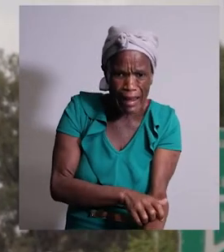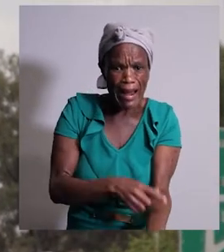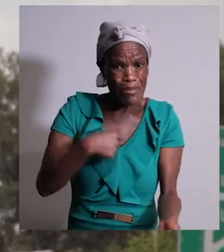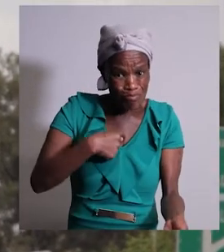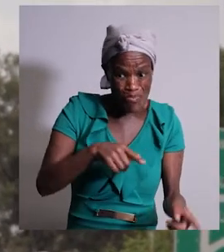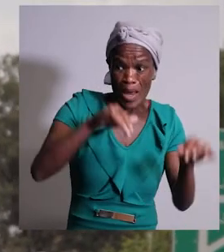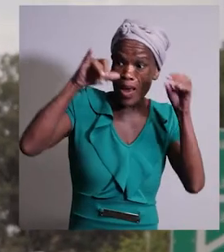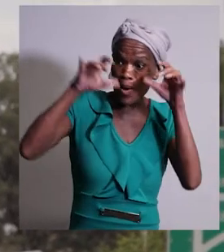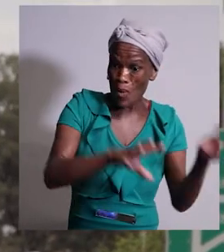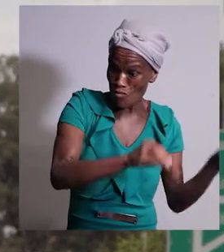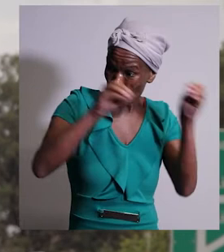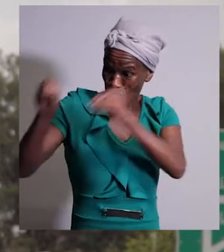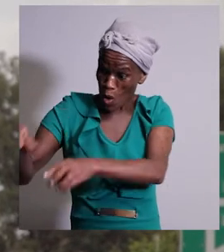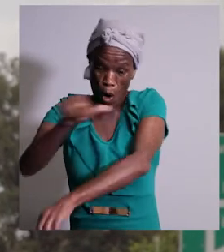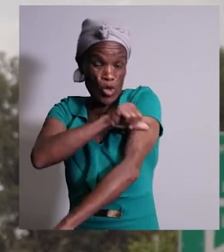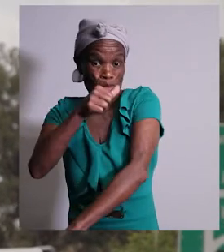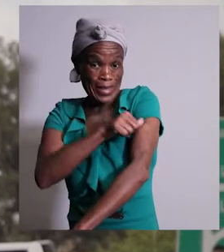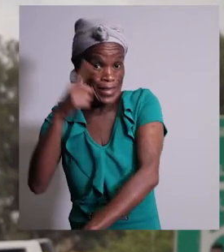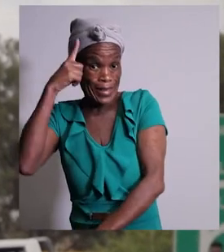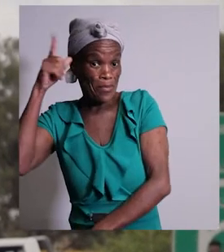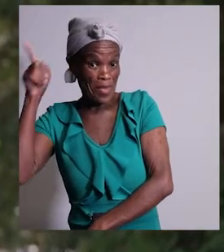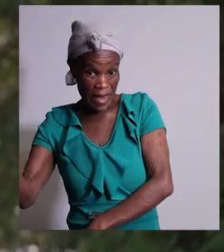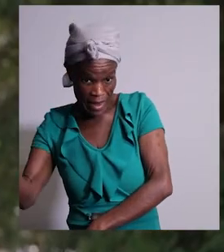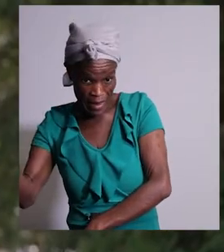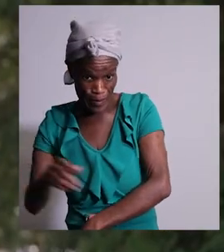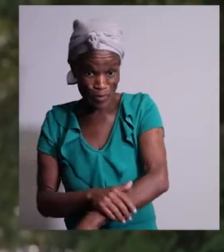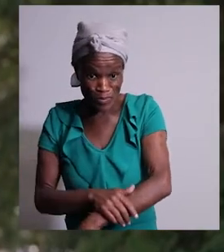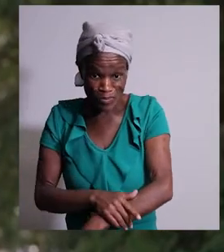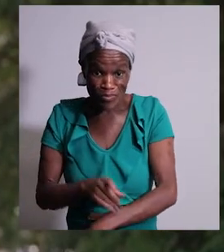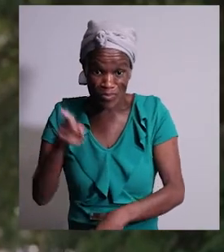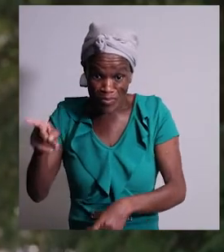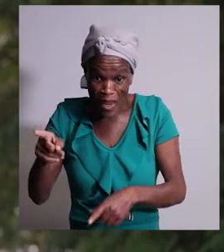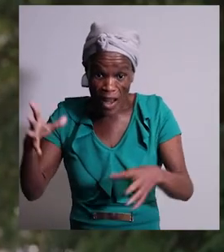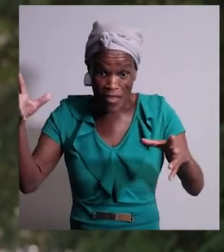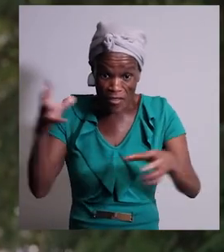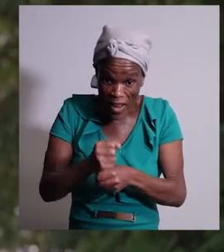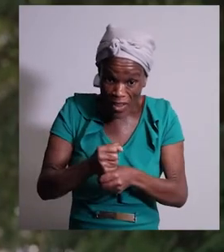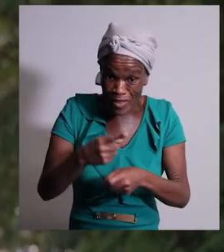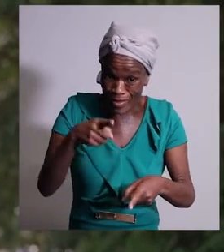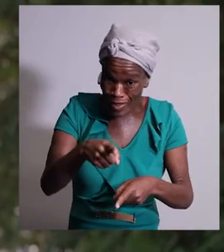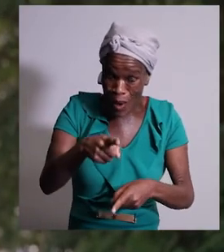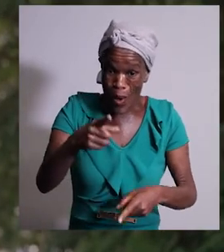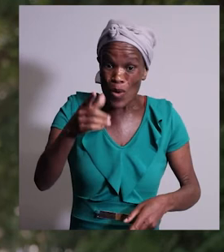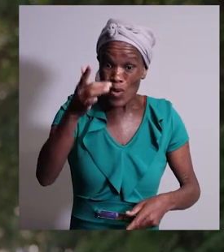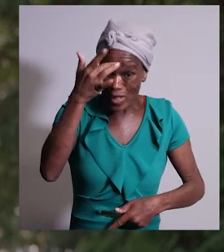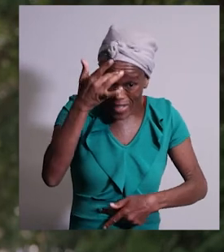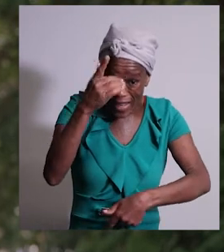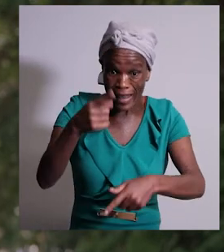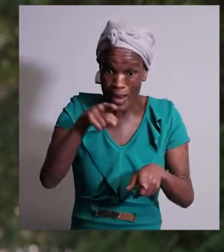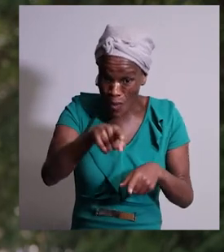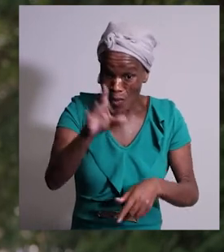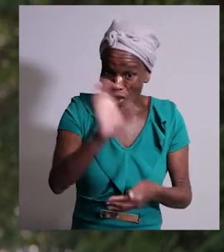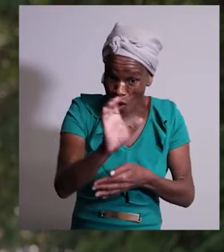izinto ezo then yagcina senifake ngesibhedlele. Ethi makaqalelwa ukuthi positive ngoba abanye ufikela umuntu astrong